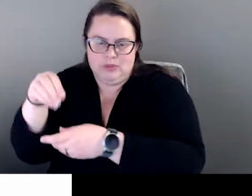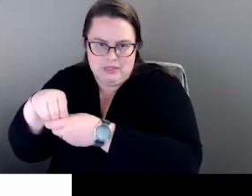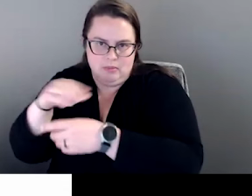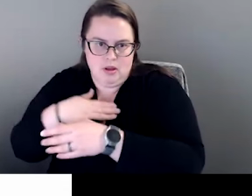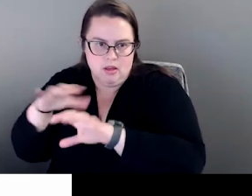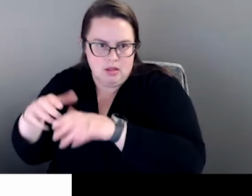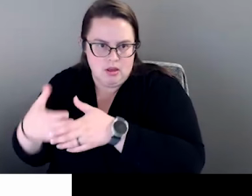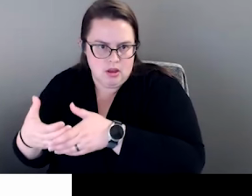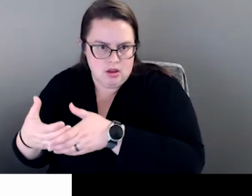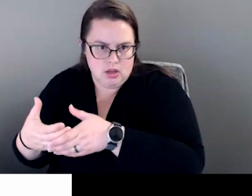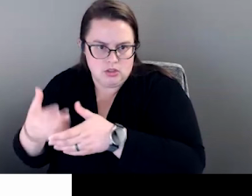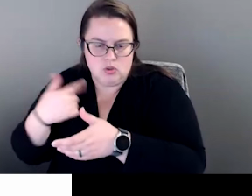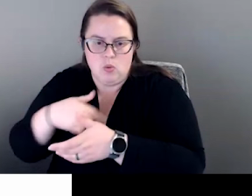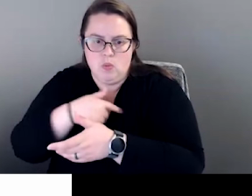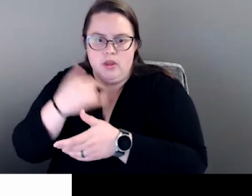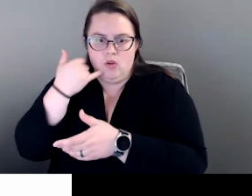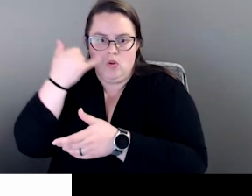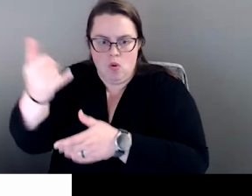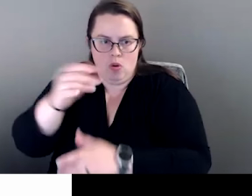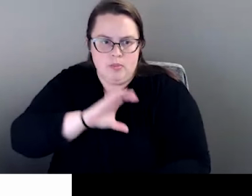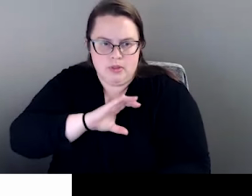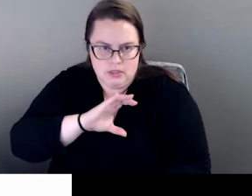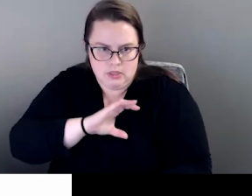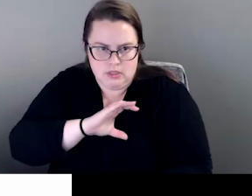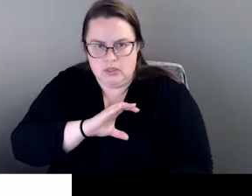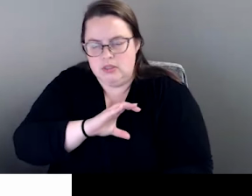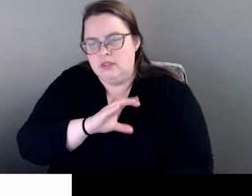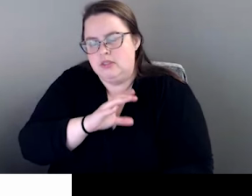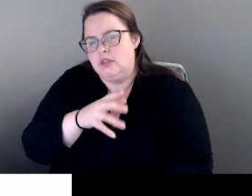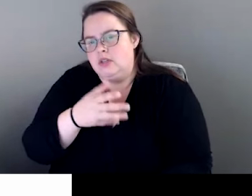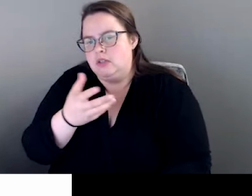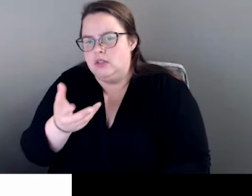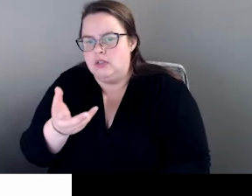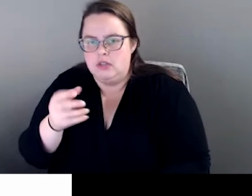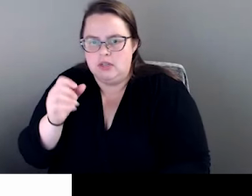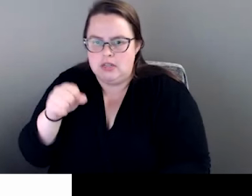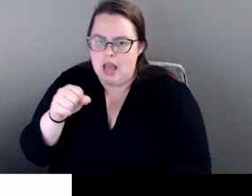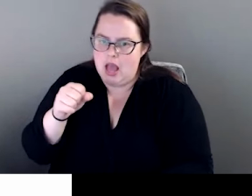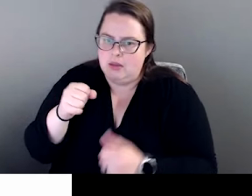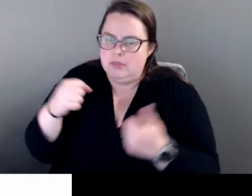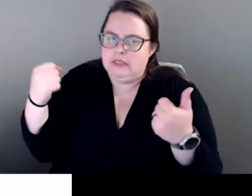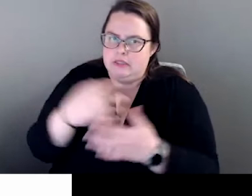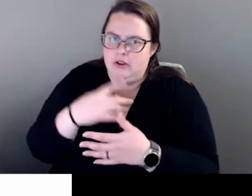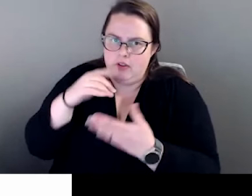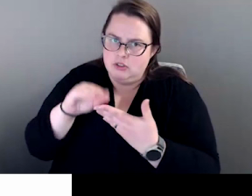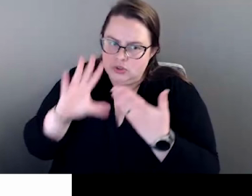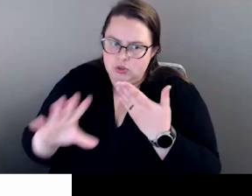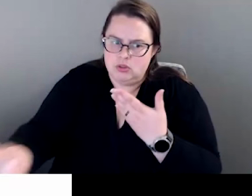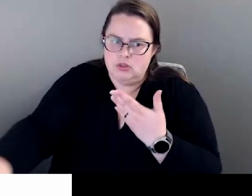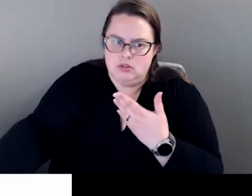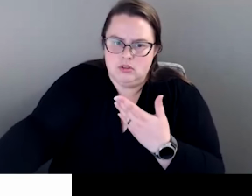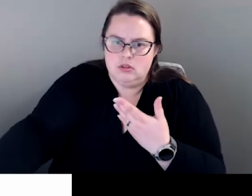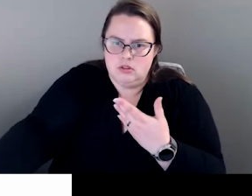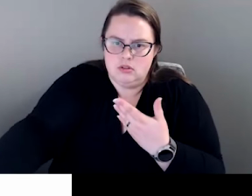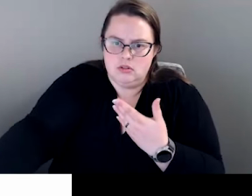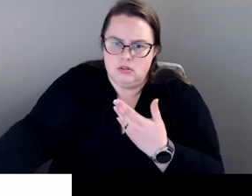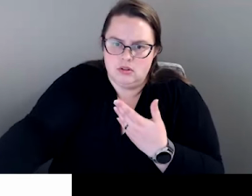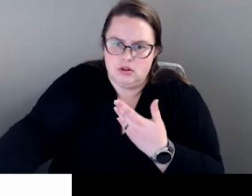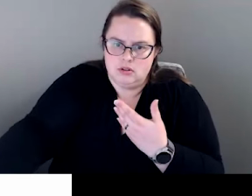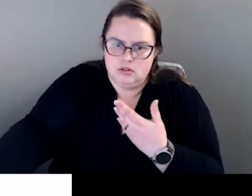the police station. Okay. So yeah, it's scary for some of the students, especially the really, really young ones.